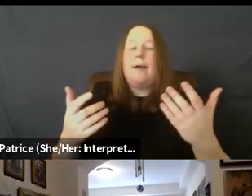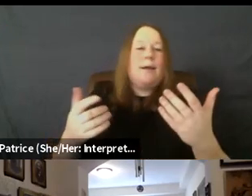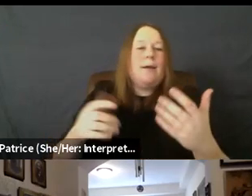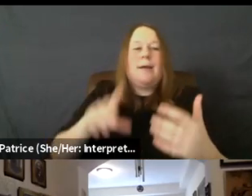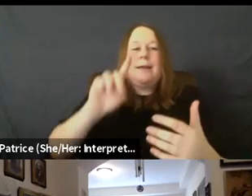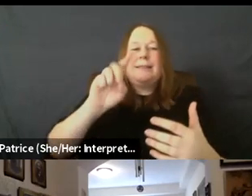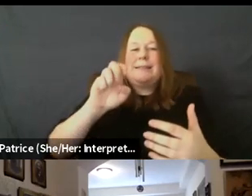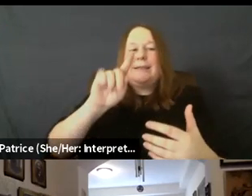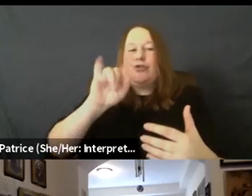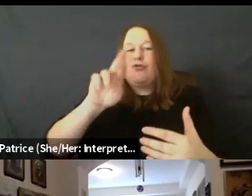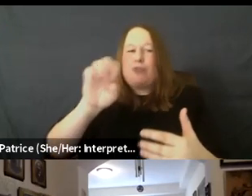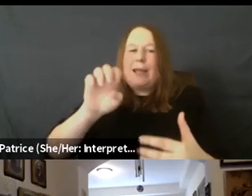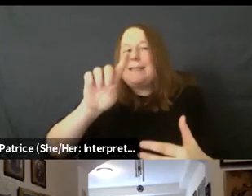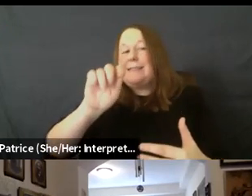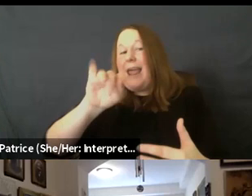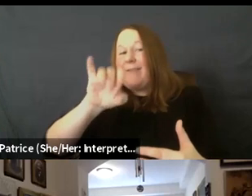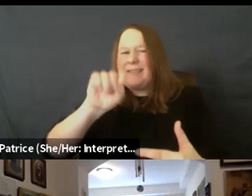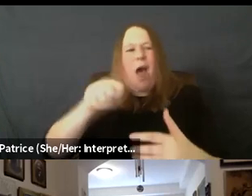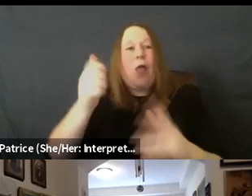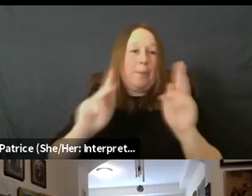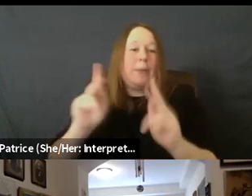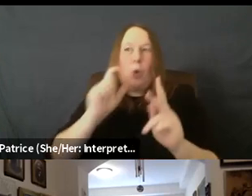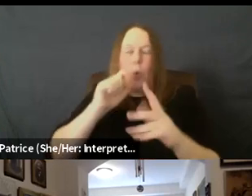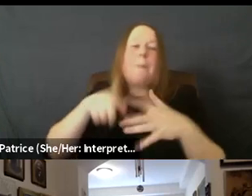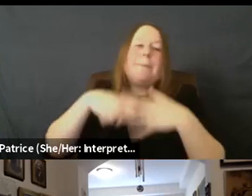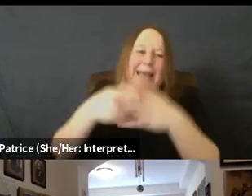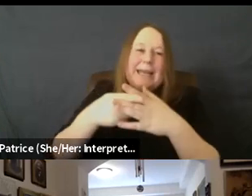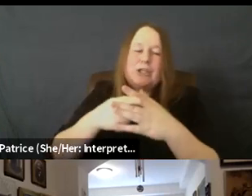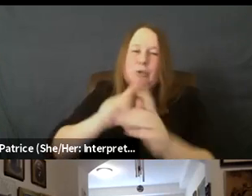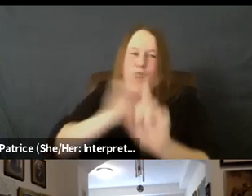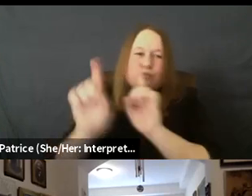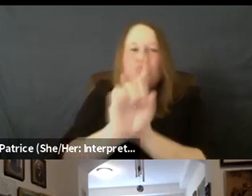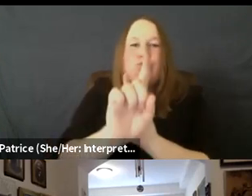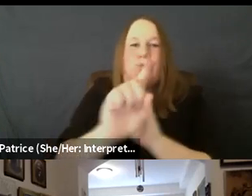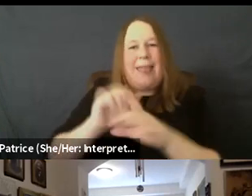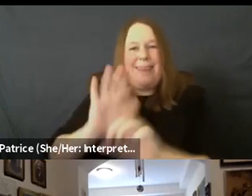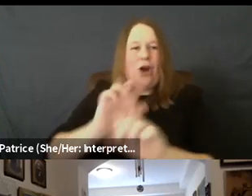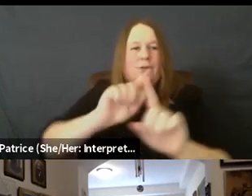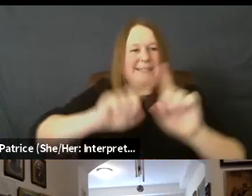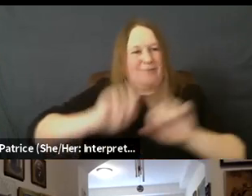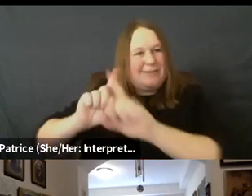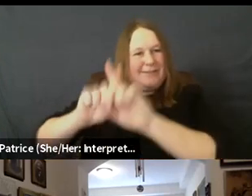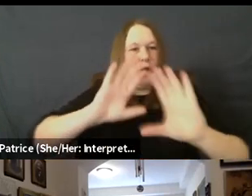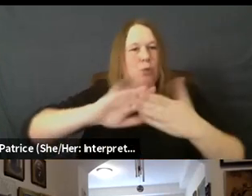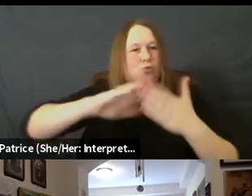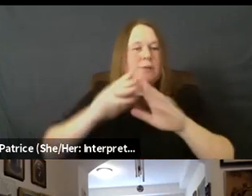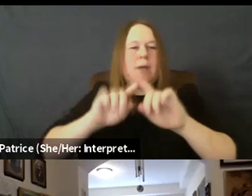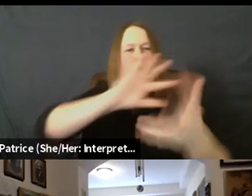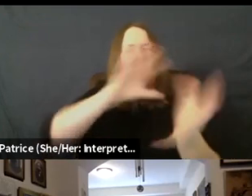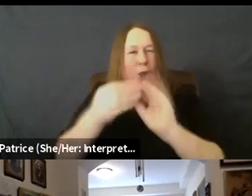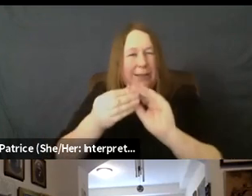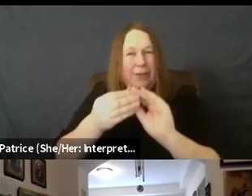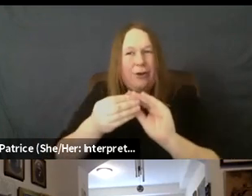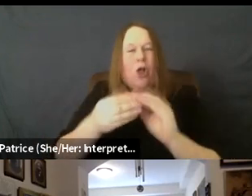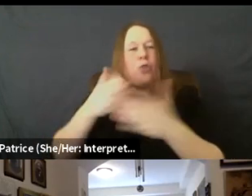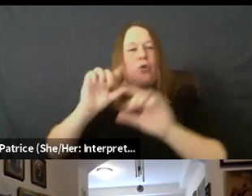Deirdre Davis, and others who are beginning to come forward in their different communities, but also ultimately